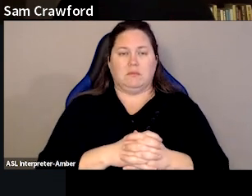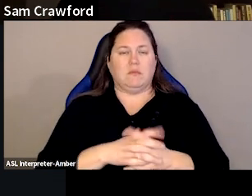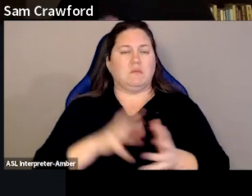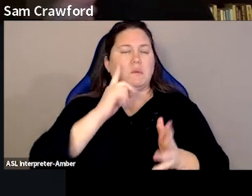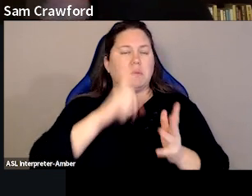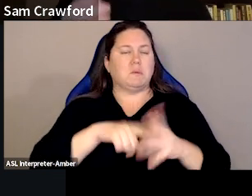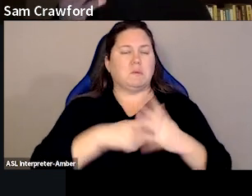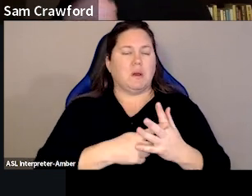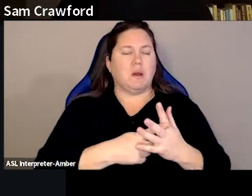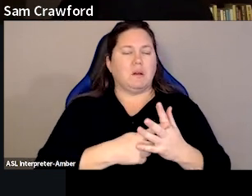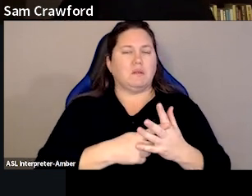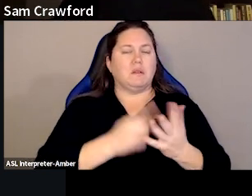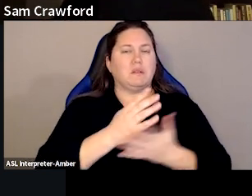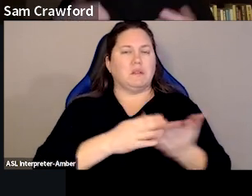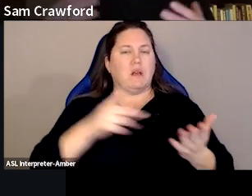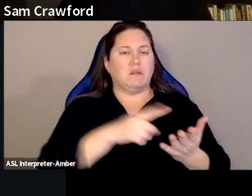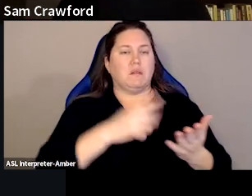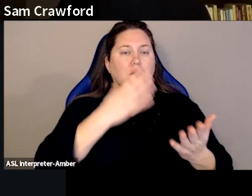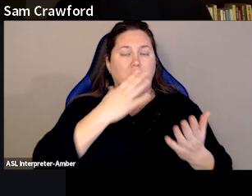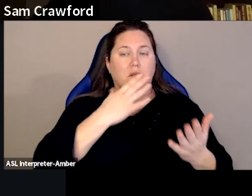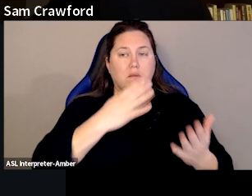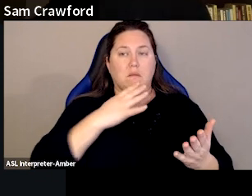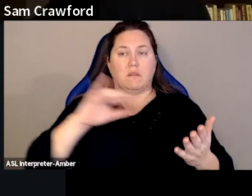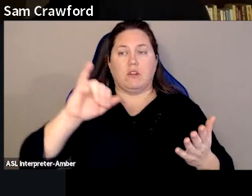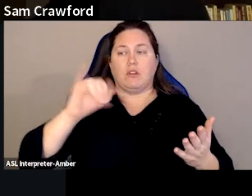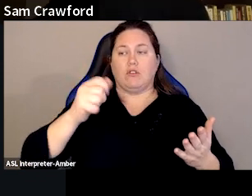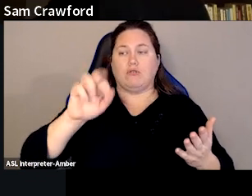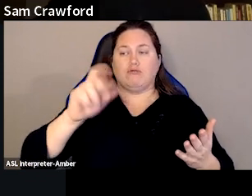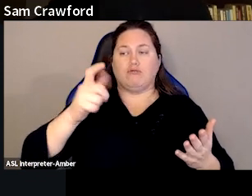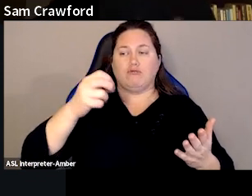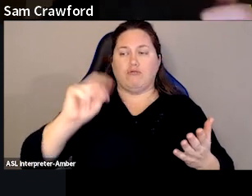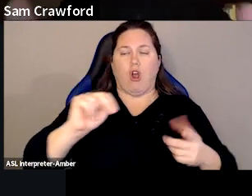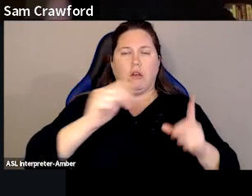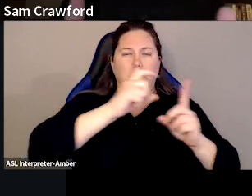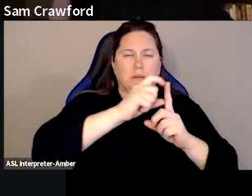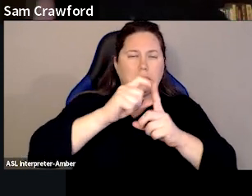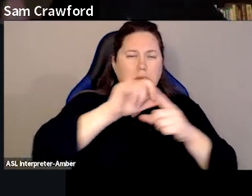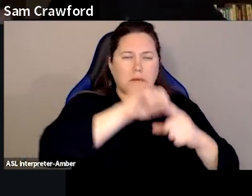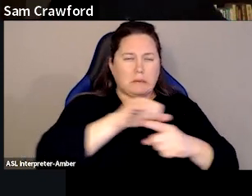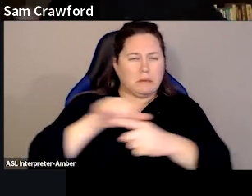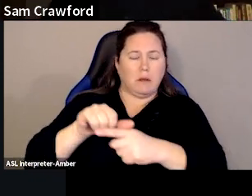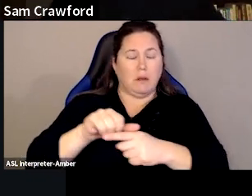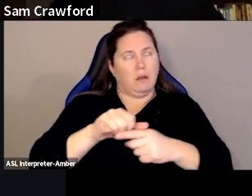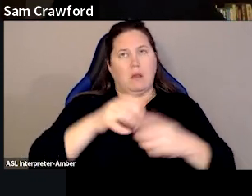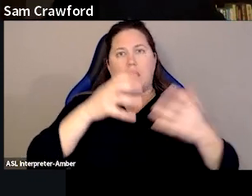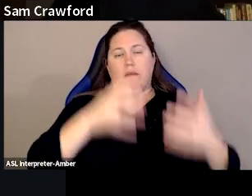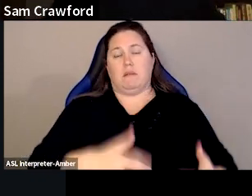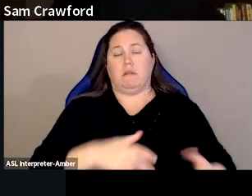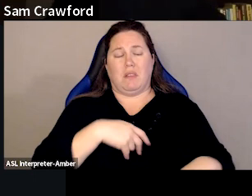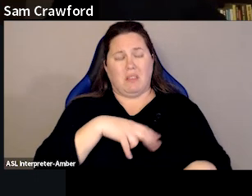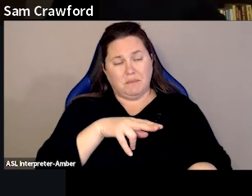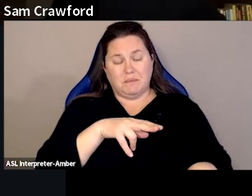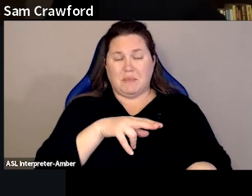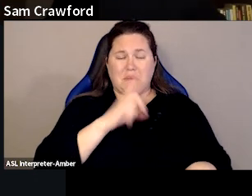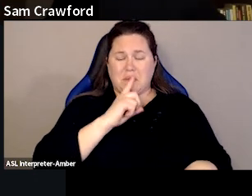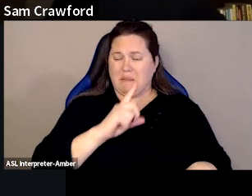thankful for, and that's a heavy de-emphasis on jargon. I find jargon to be quite alienating, to be